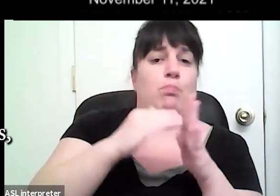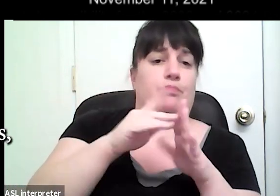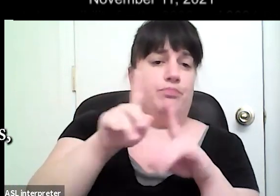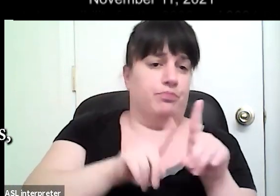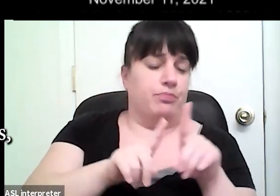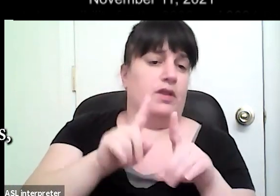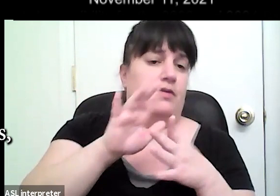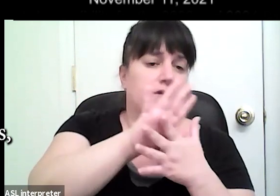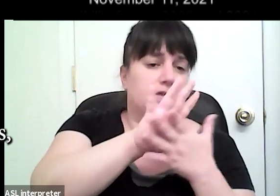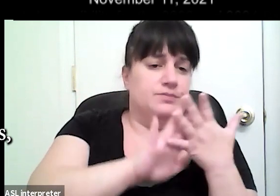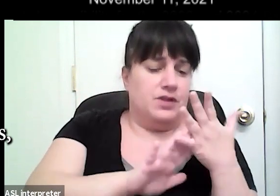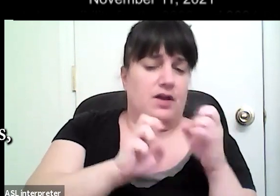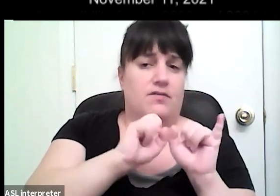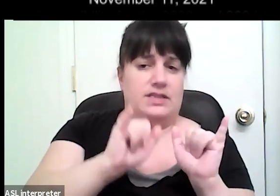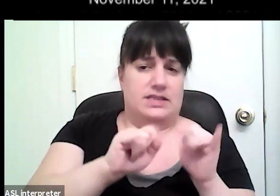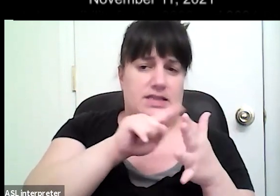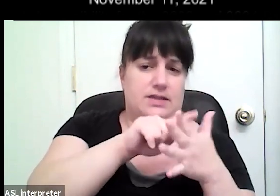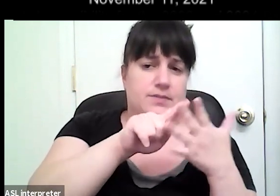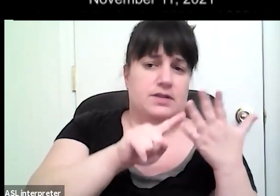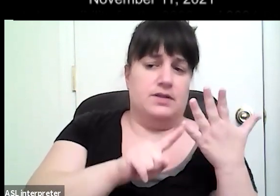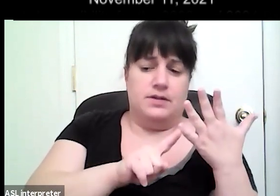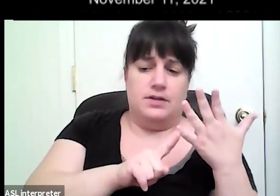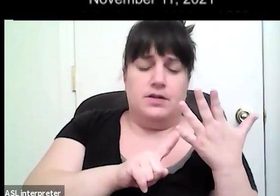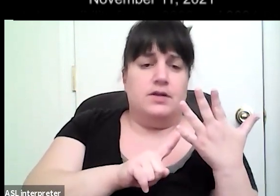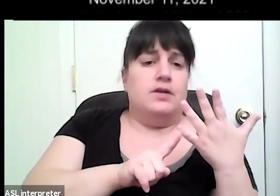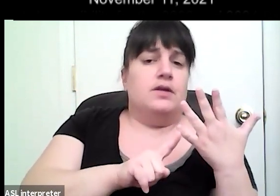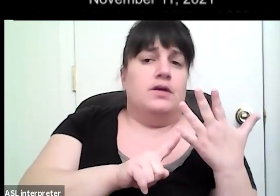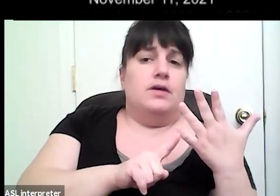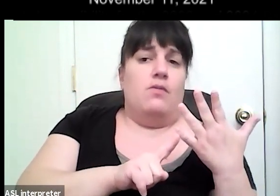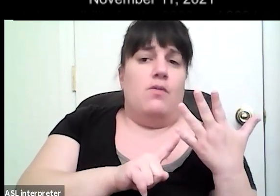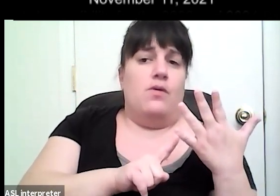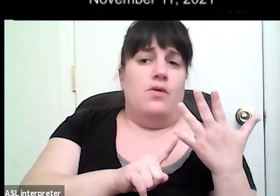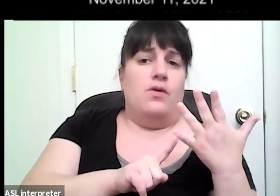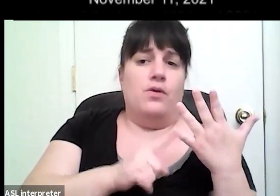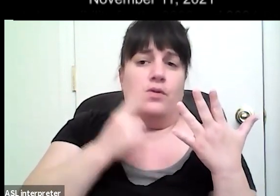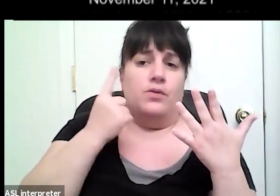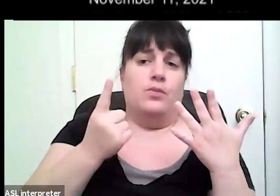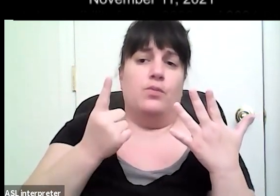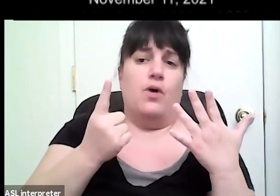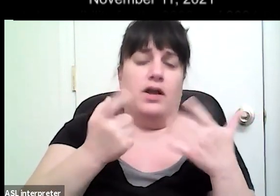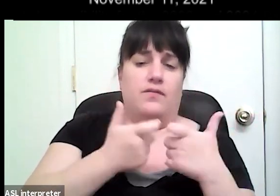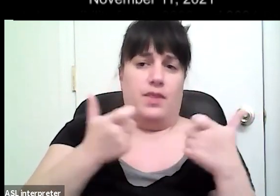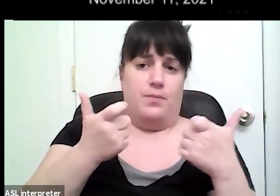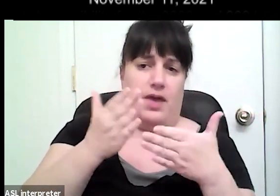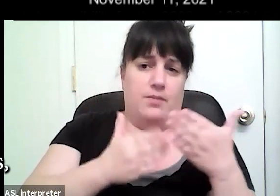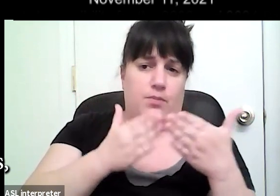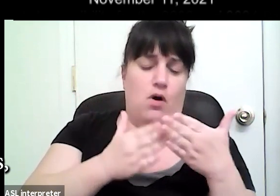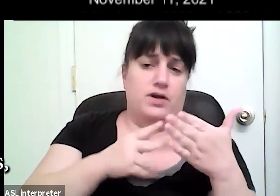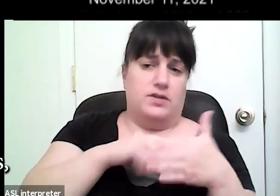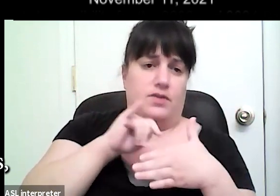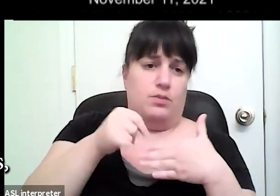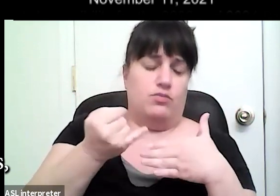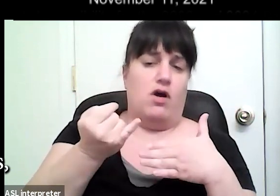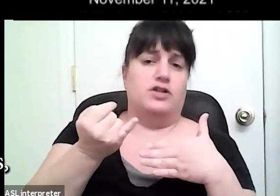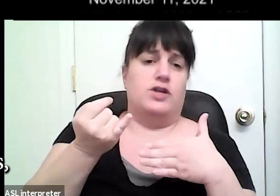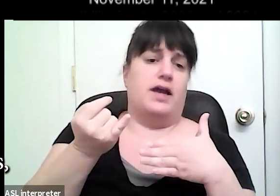including Gaia and a few others. And so one of the big aspects of this project, as I have